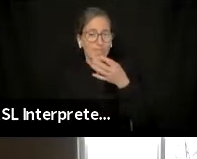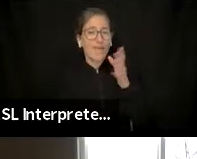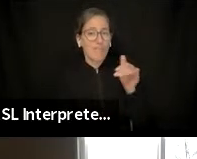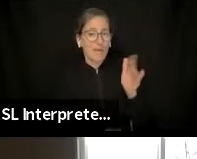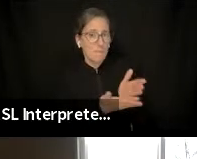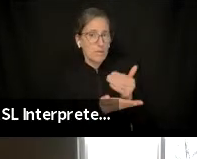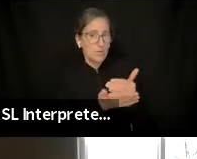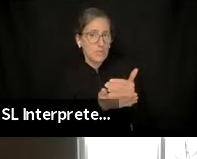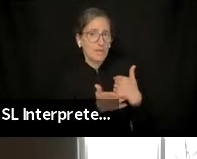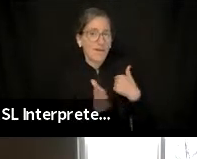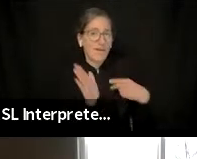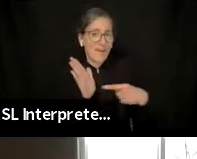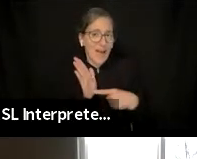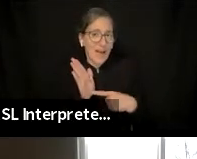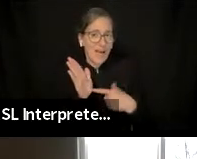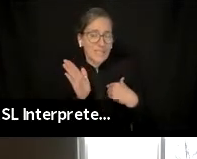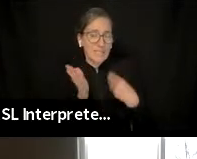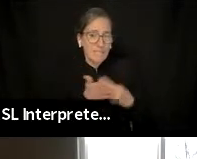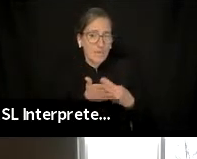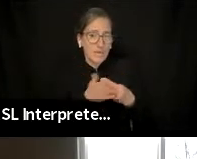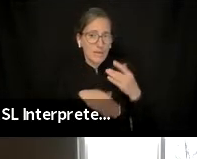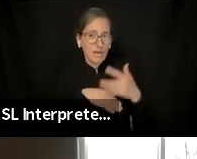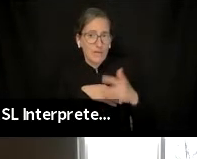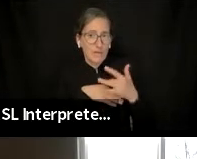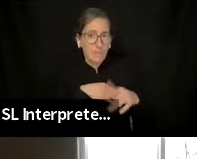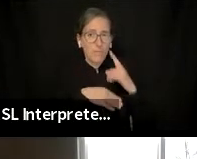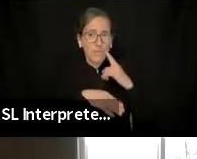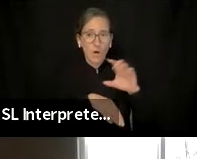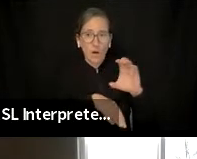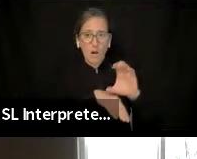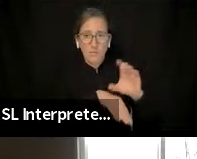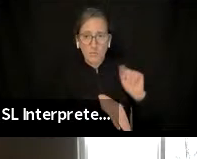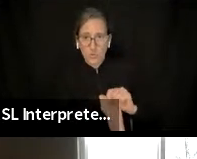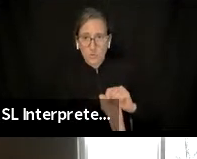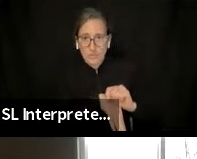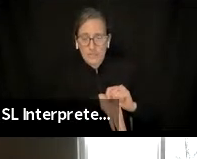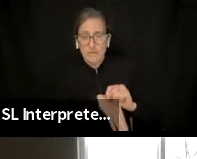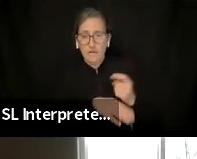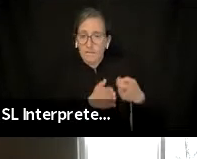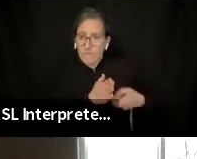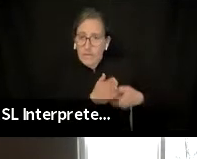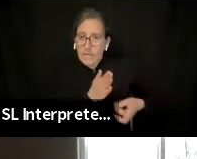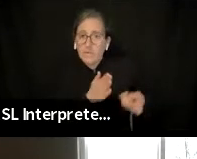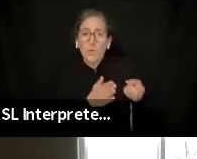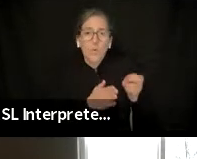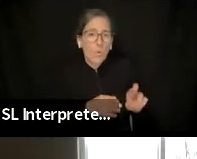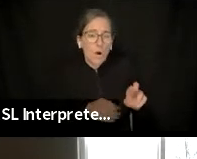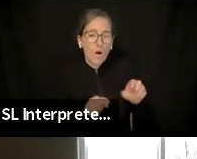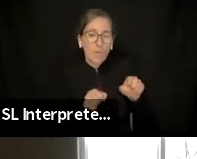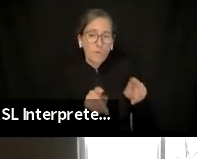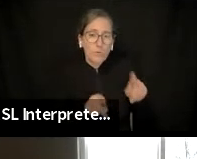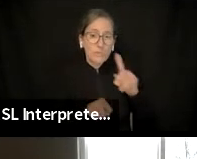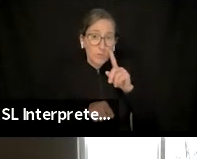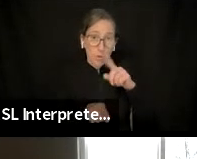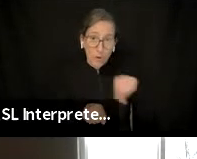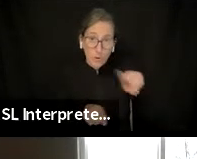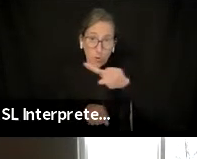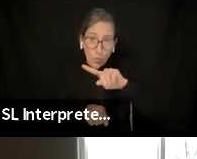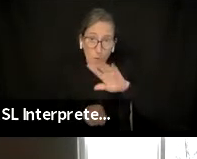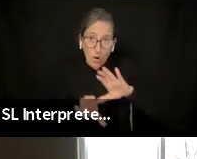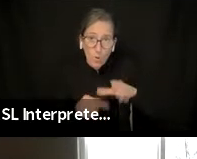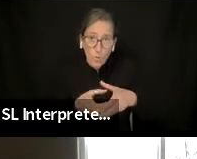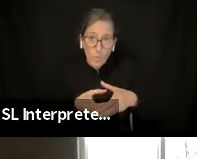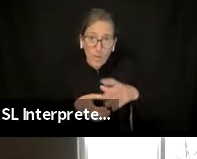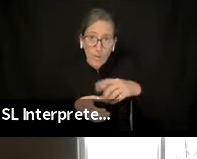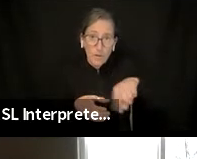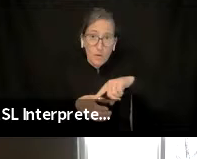that budget for consultant fees or for opportunities for you as a commission to give